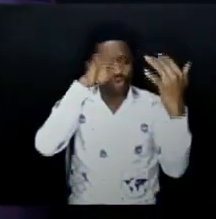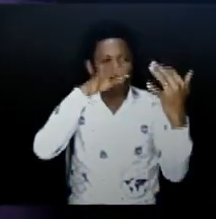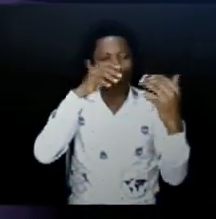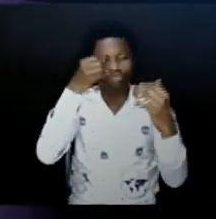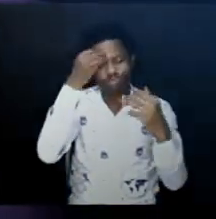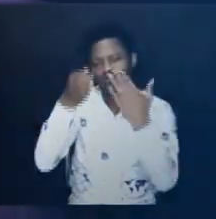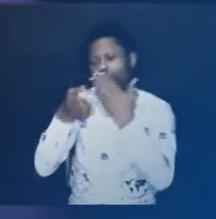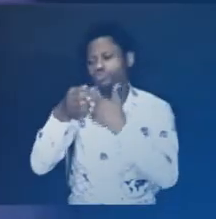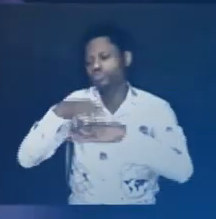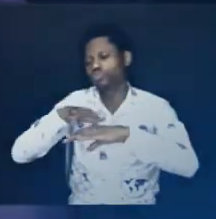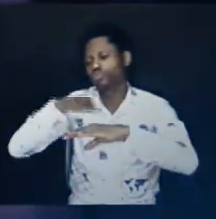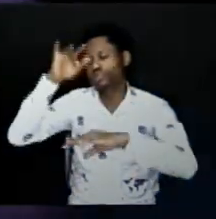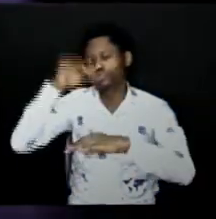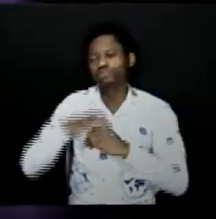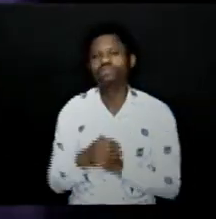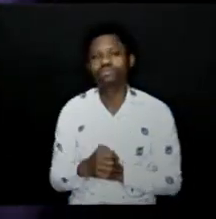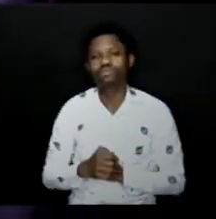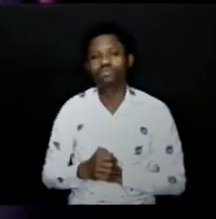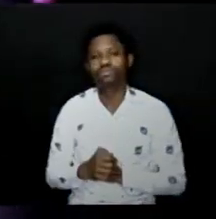Now,